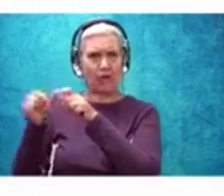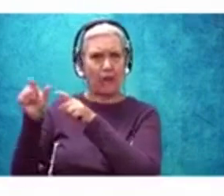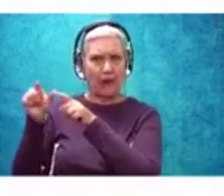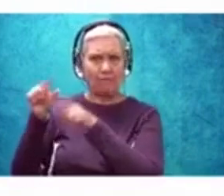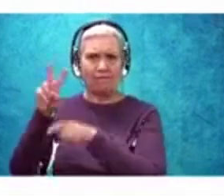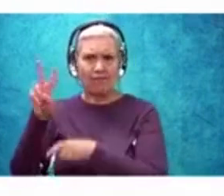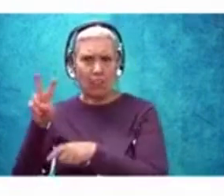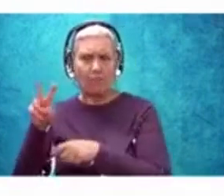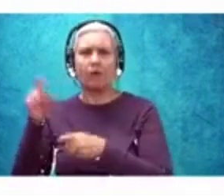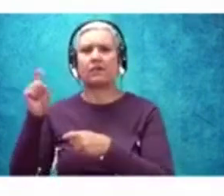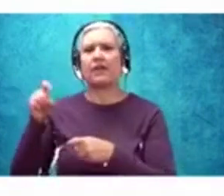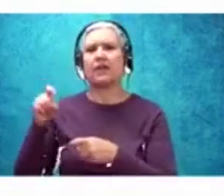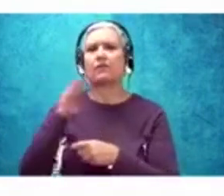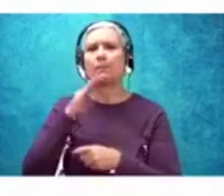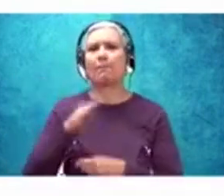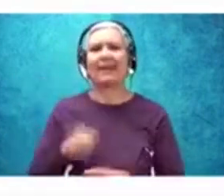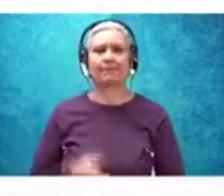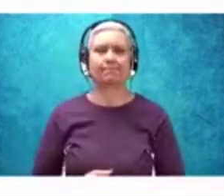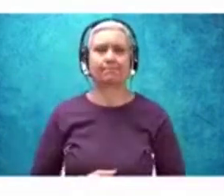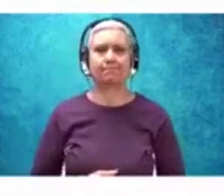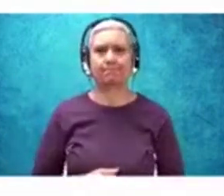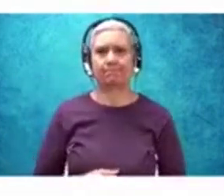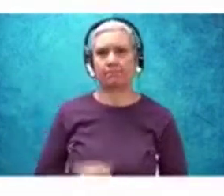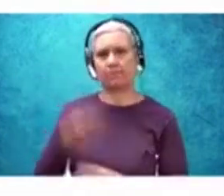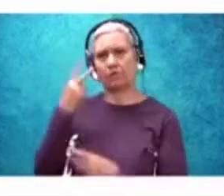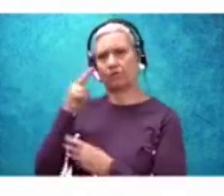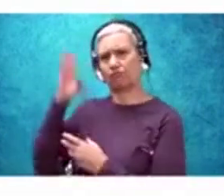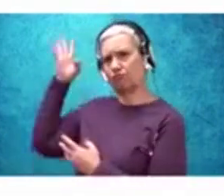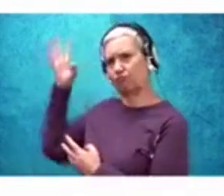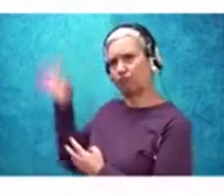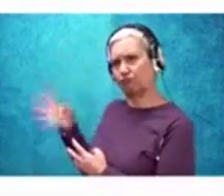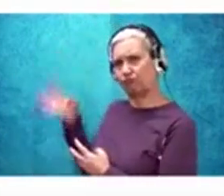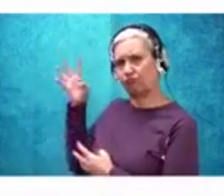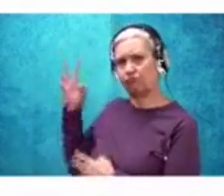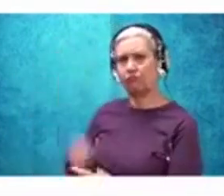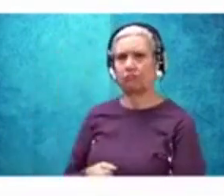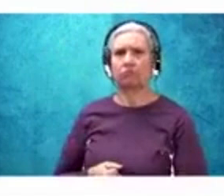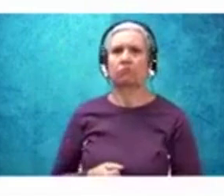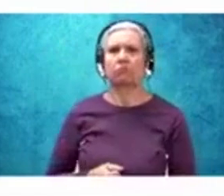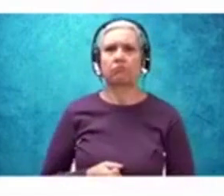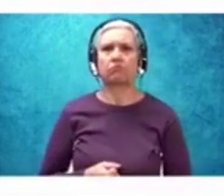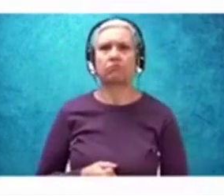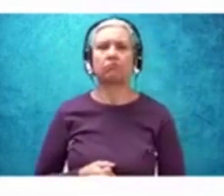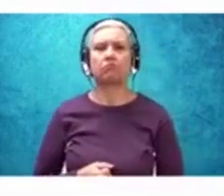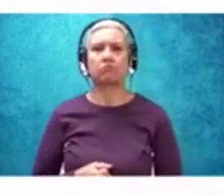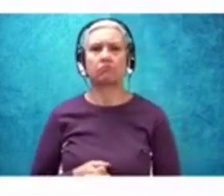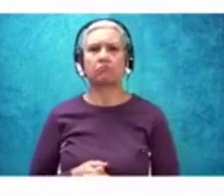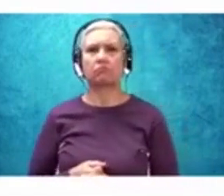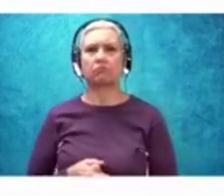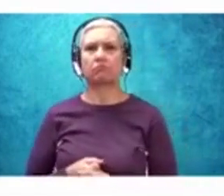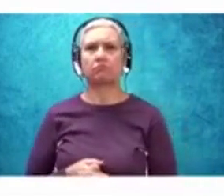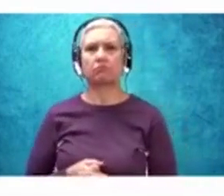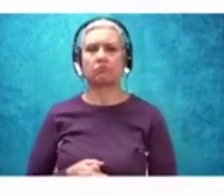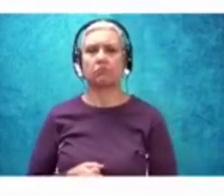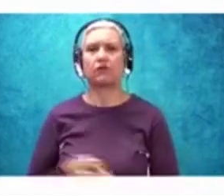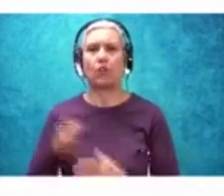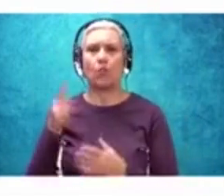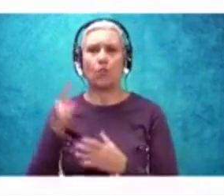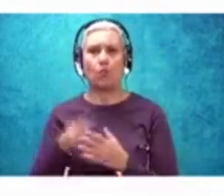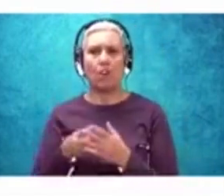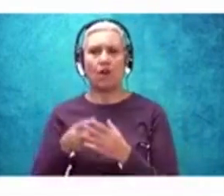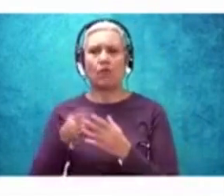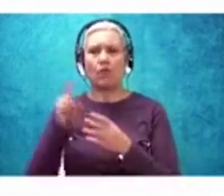I'm going to give you about 10-15 seconds just to kind of look through these four equations and think about what values will make each of these equations